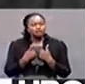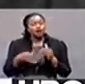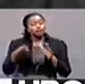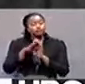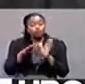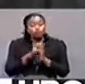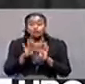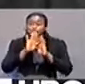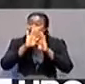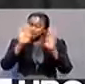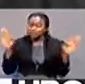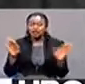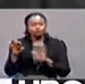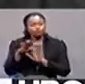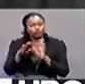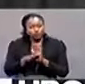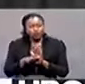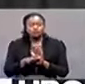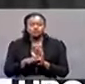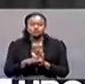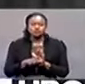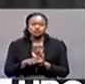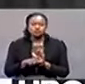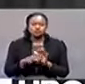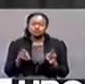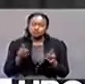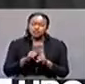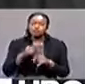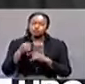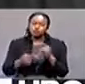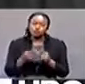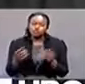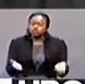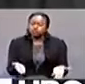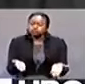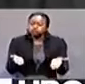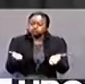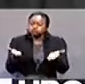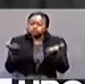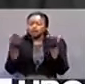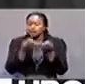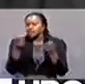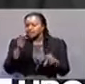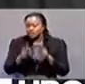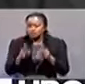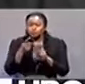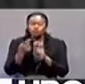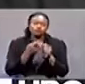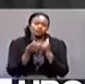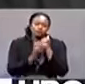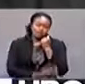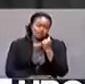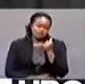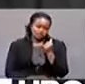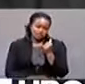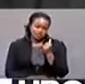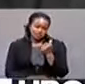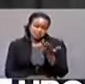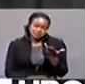program that will take out the multitudes and multitudes of Ugandans out of poverty.